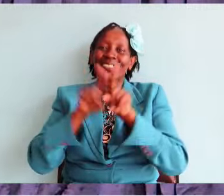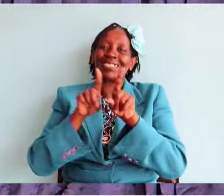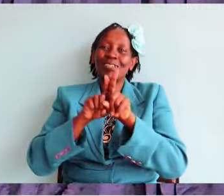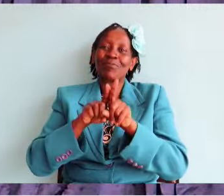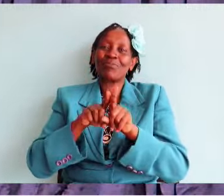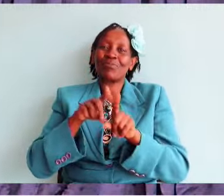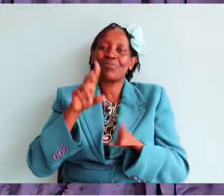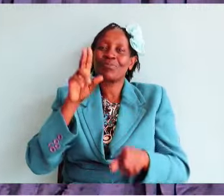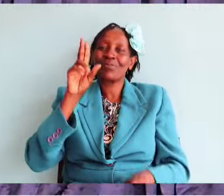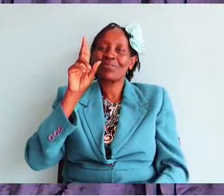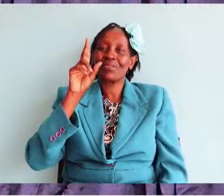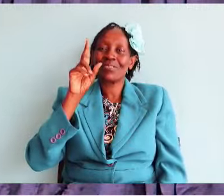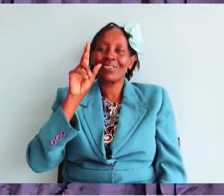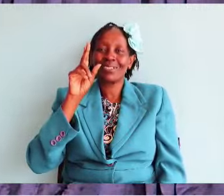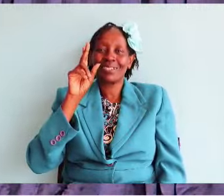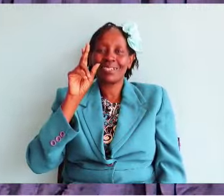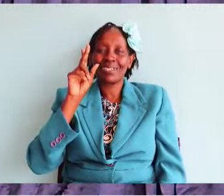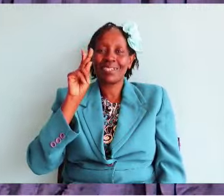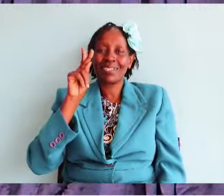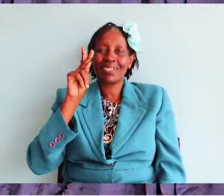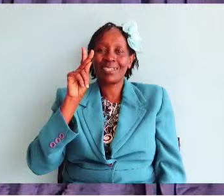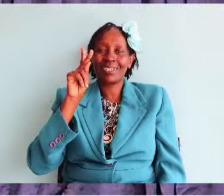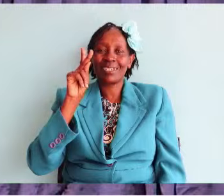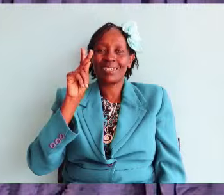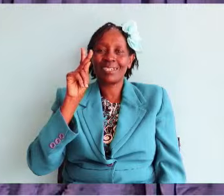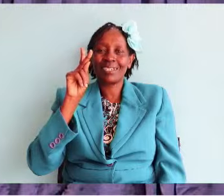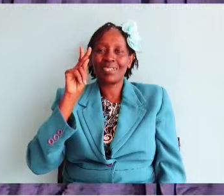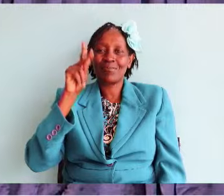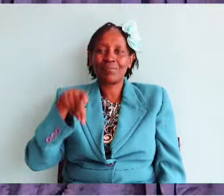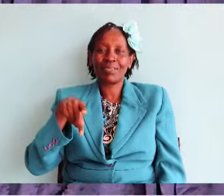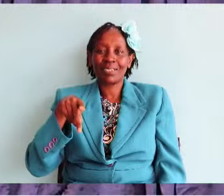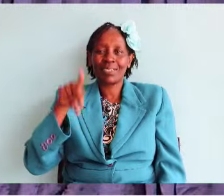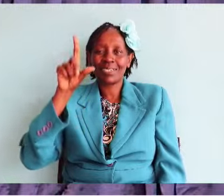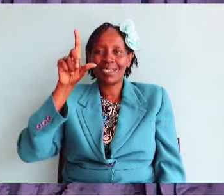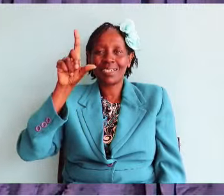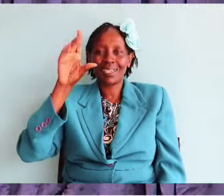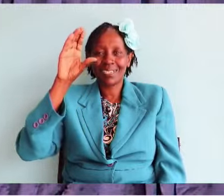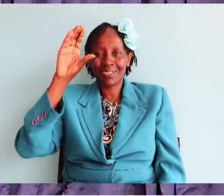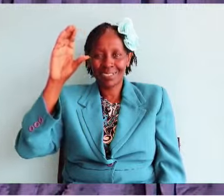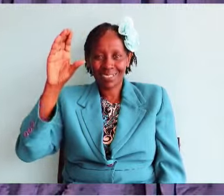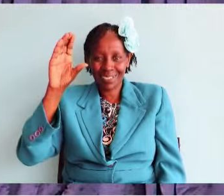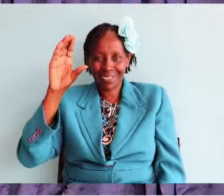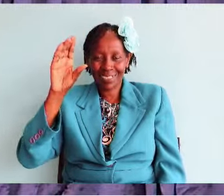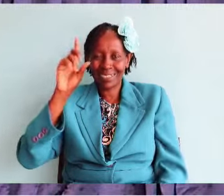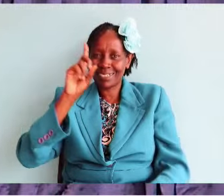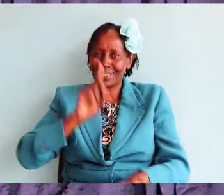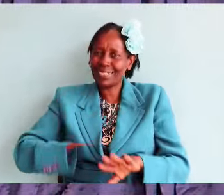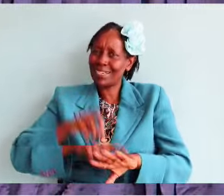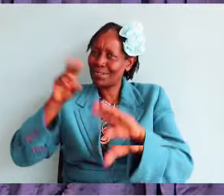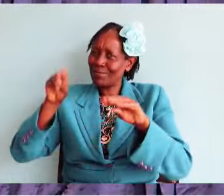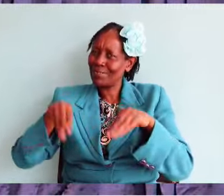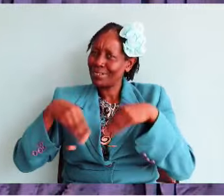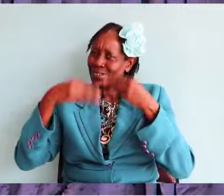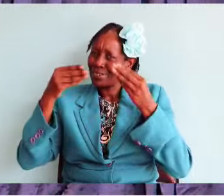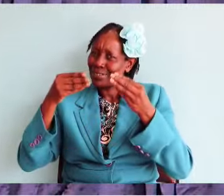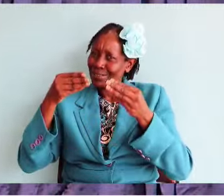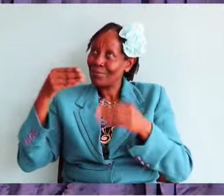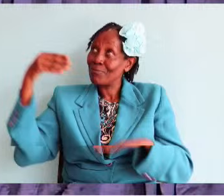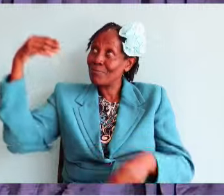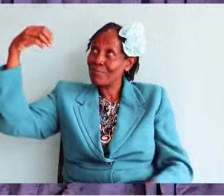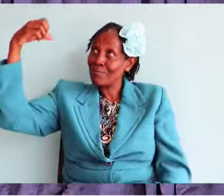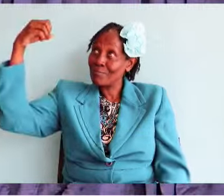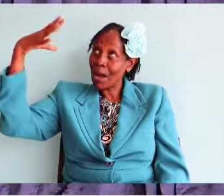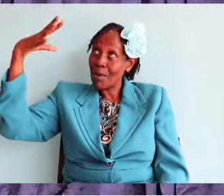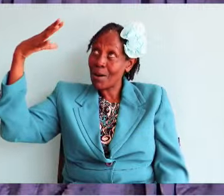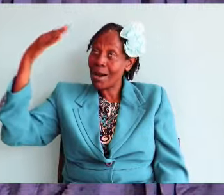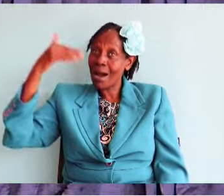When he gives power, we have it. When he stops it, we don't have it. Right? Because the